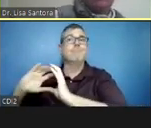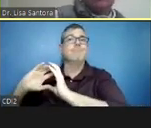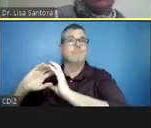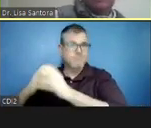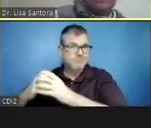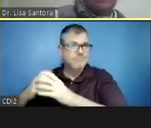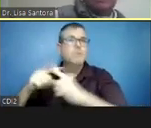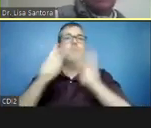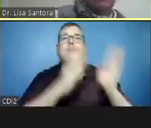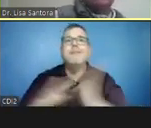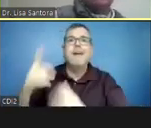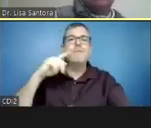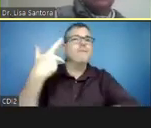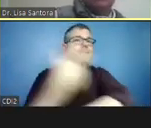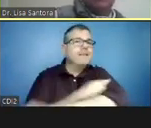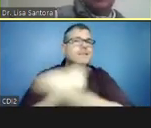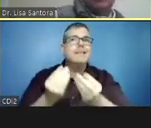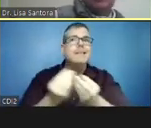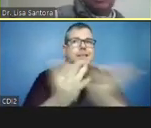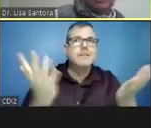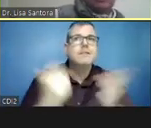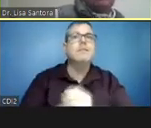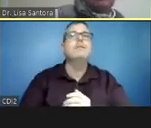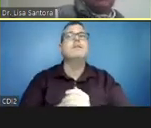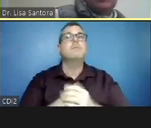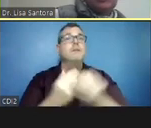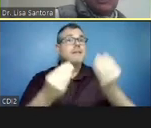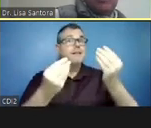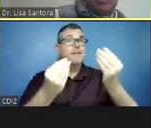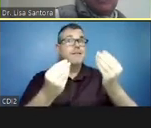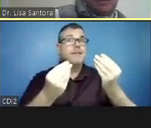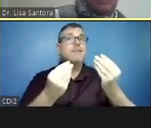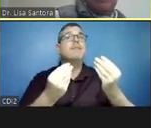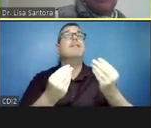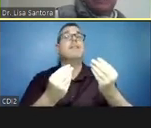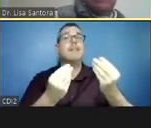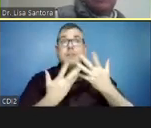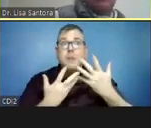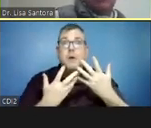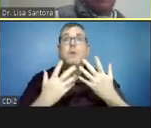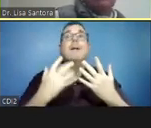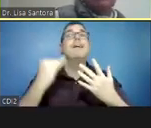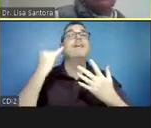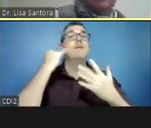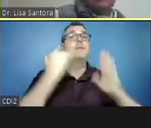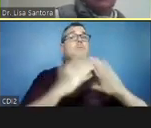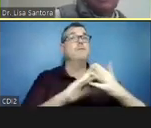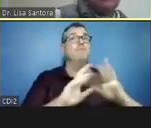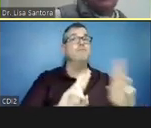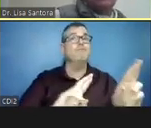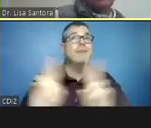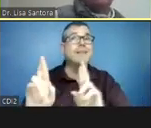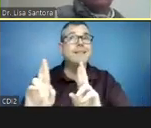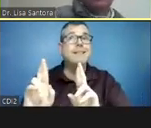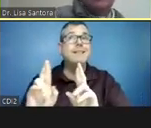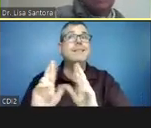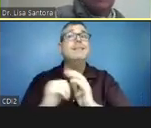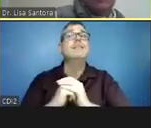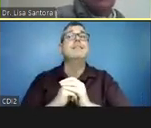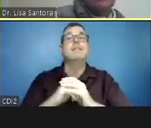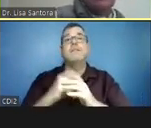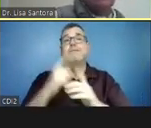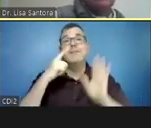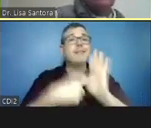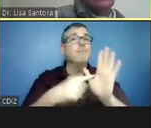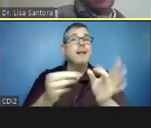the information they need. They've received the information in a language that meets their needs, or at a fluency level